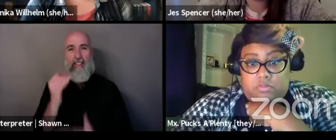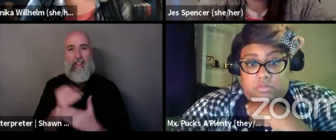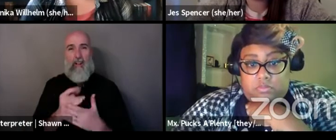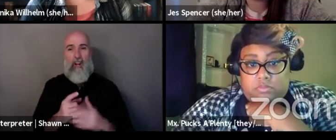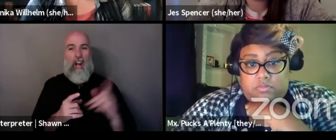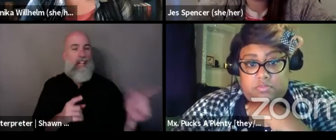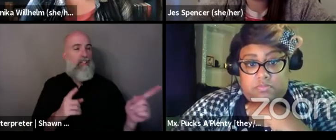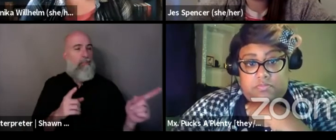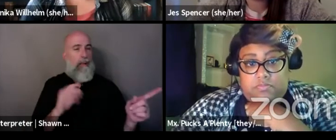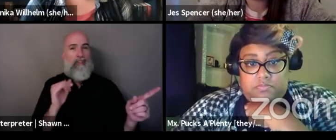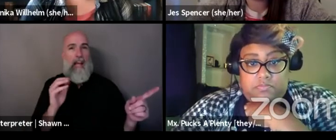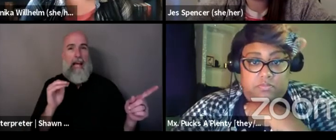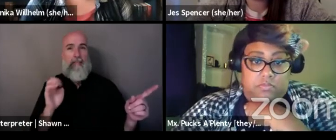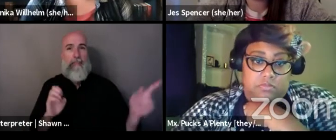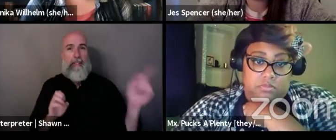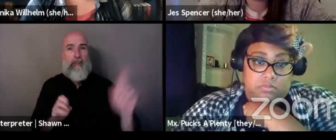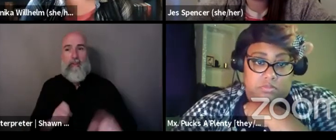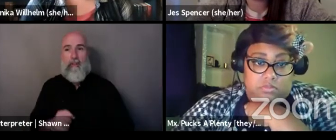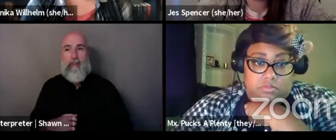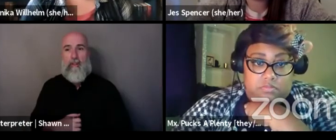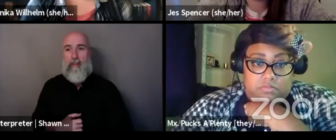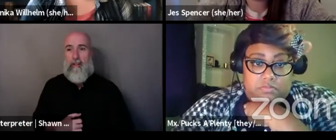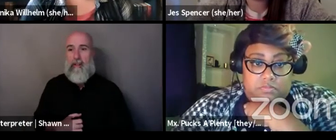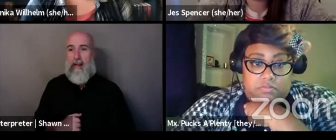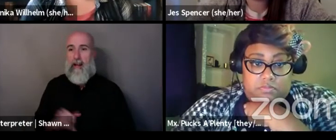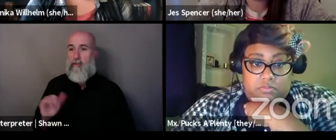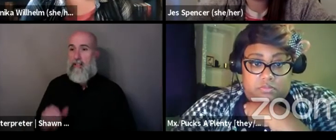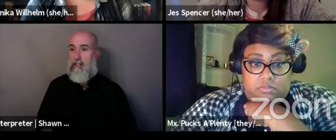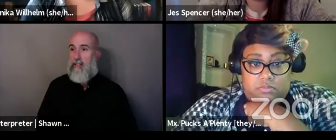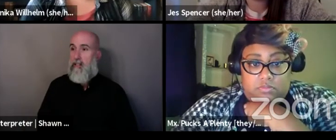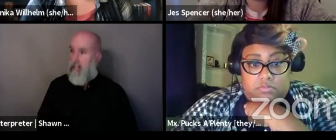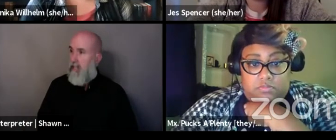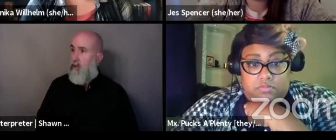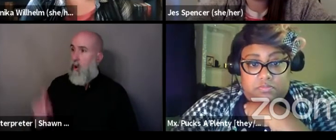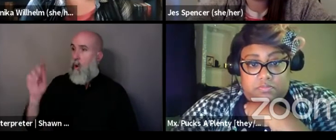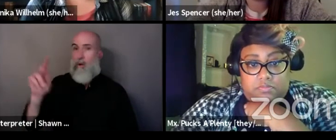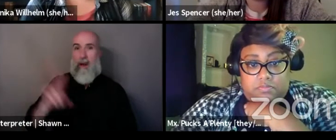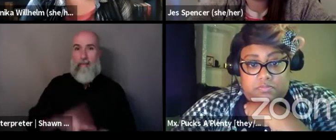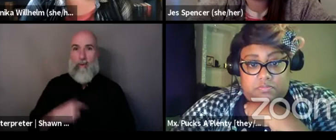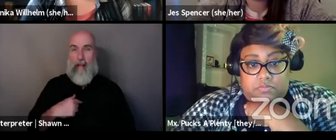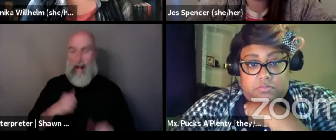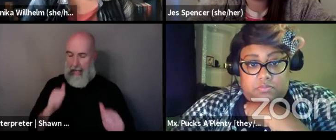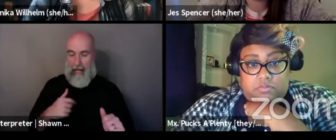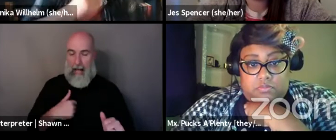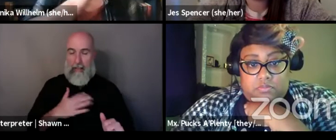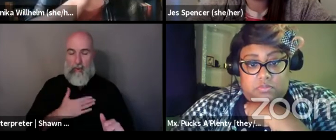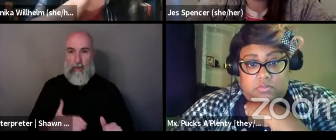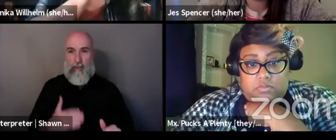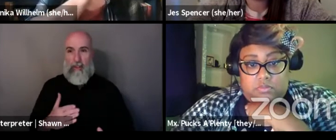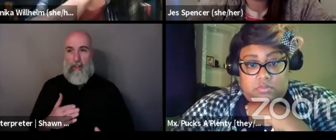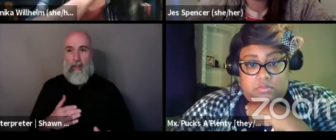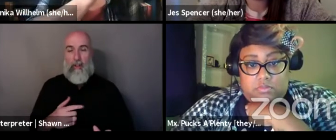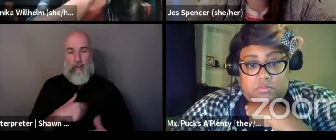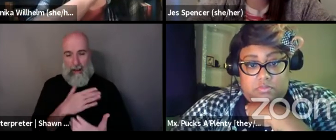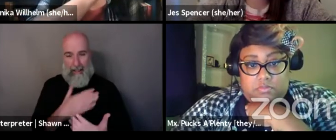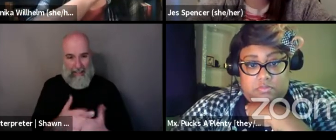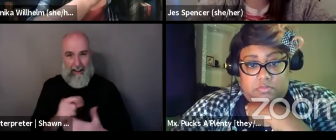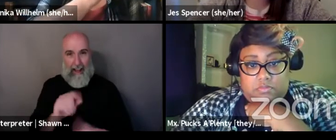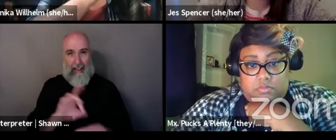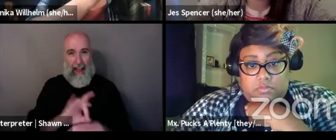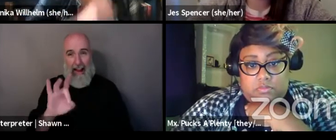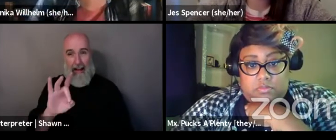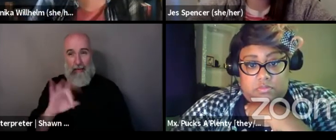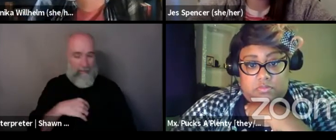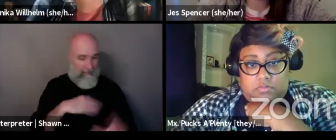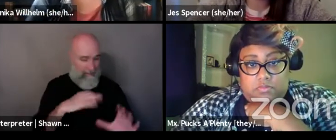make Jasmine do it. And I immediately was going to be like, yes, of course I can do it. I'm game to do that. Okay, so to get to the theater at 8 a.m., that means I have